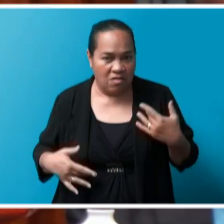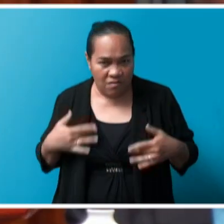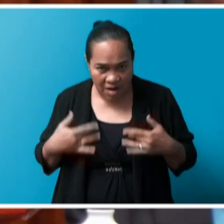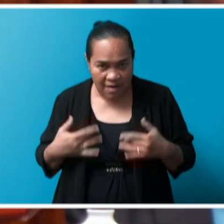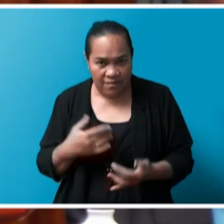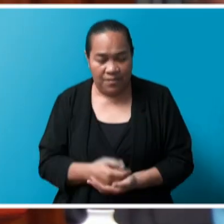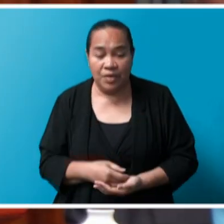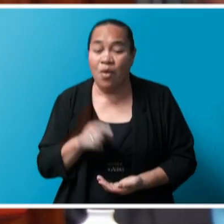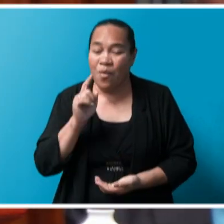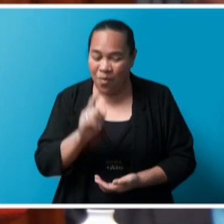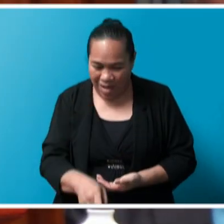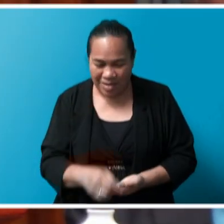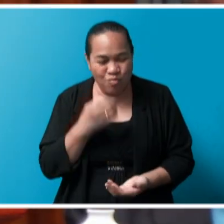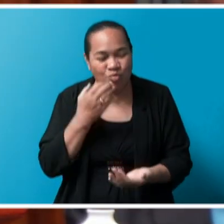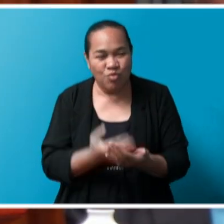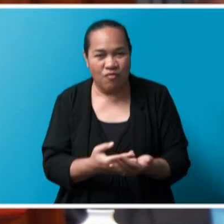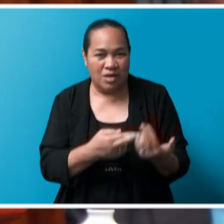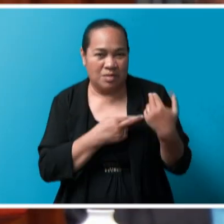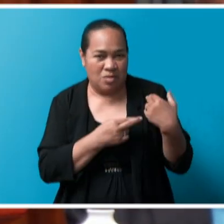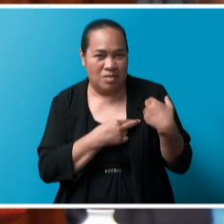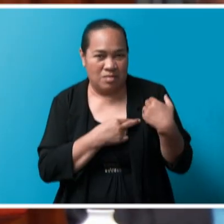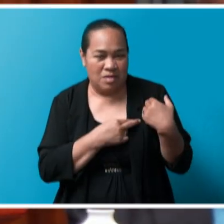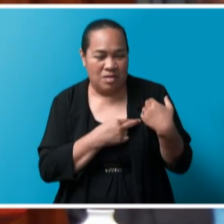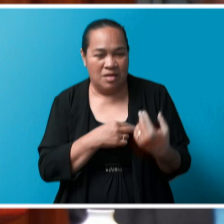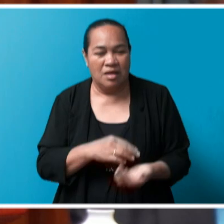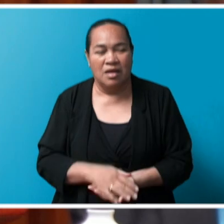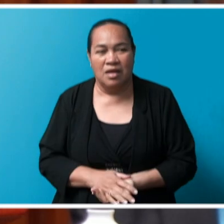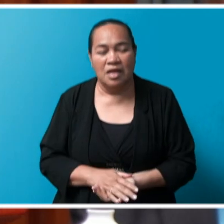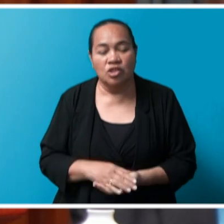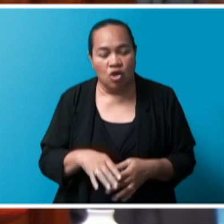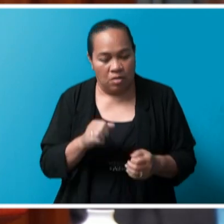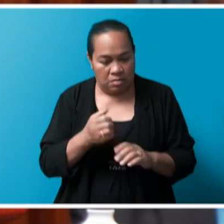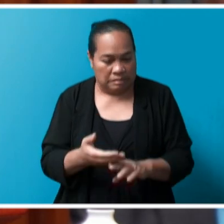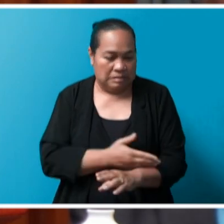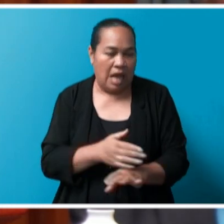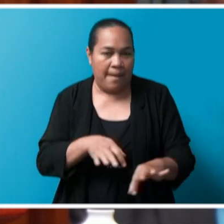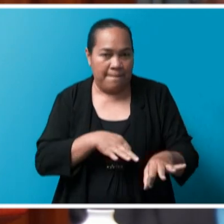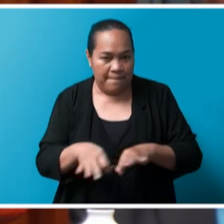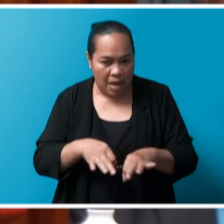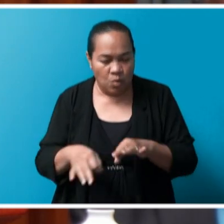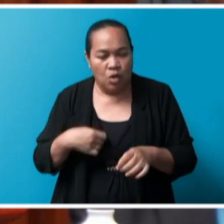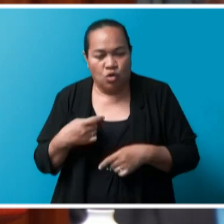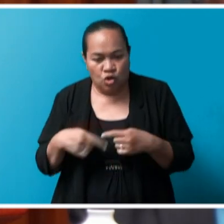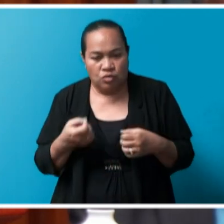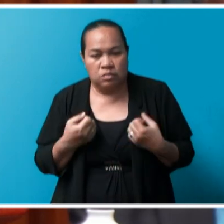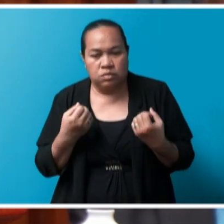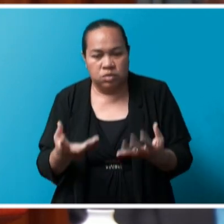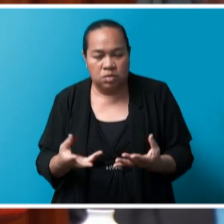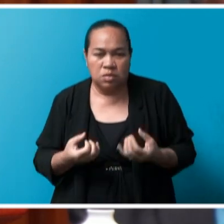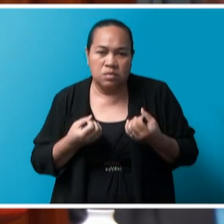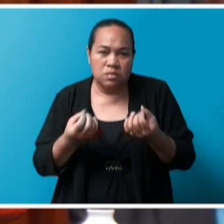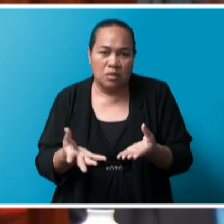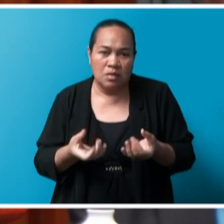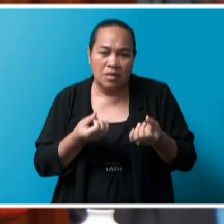responsive leadership, prudent investment, and sustained planning that we will continue delivering a housing sector that supports economic growth, promotes